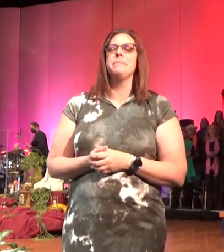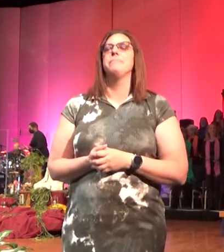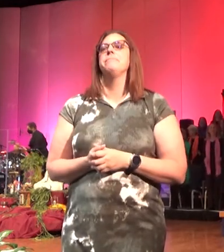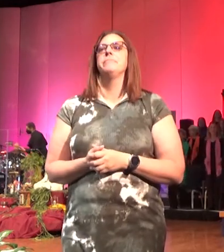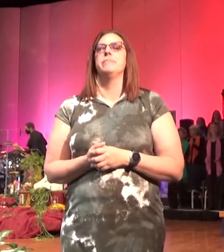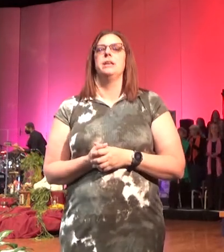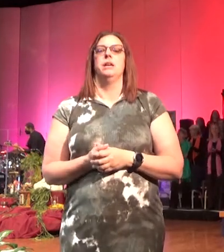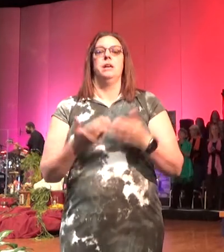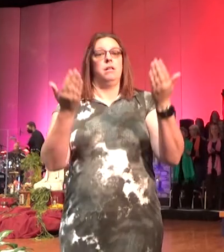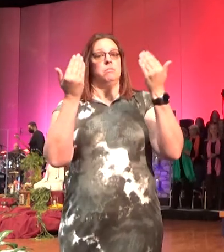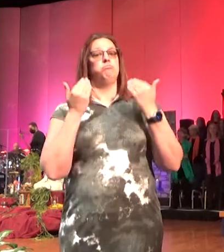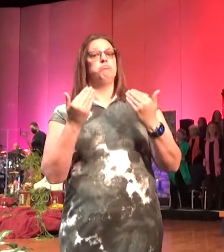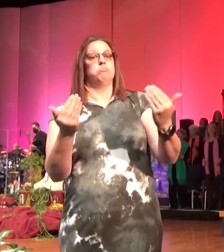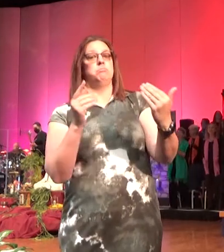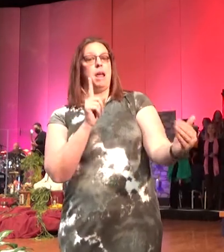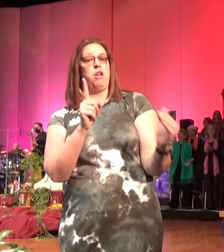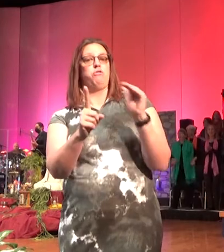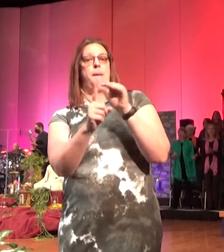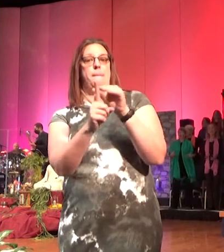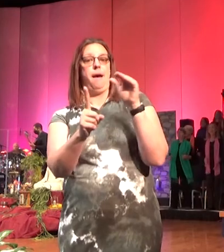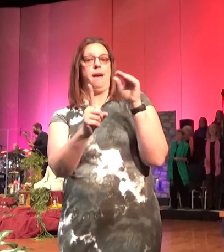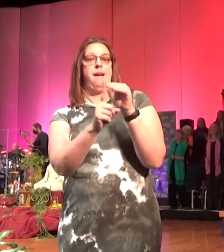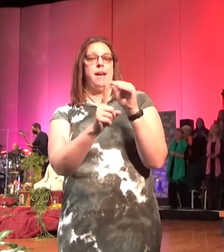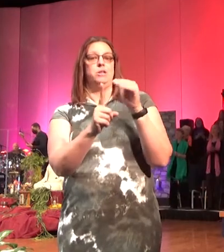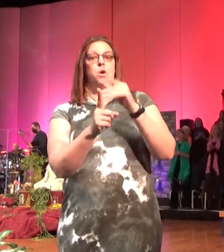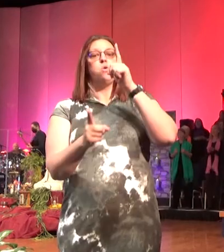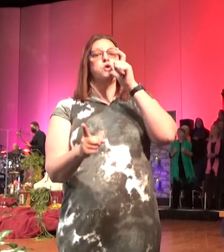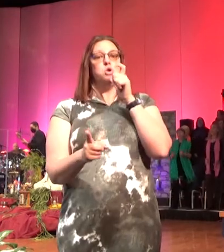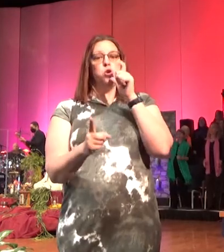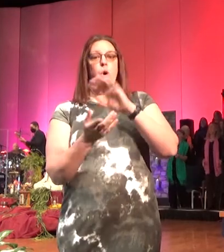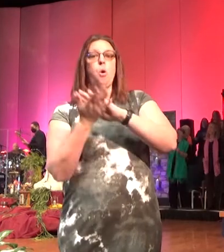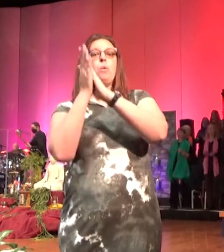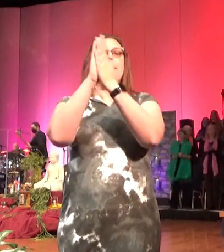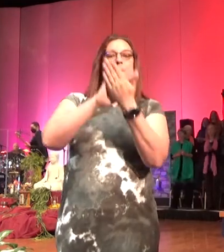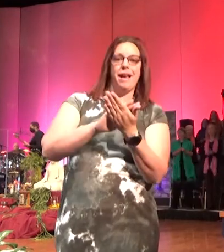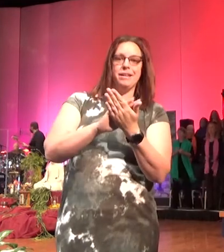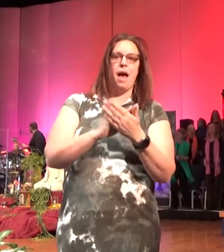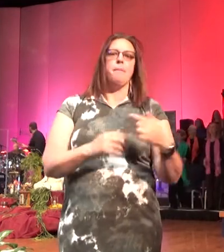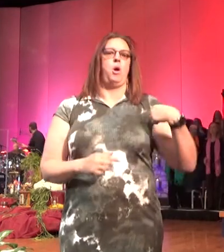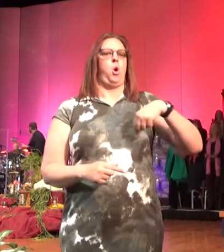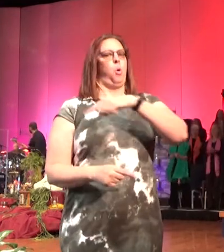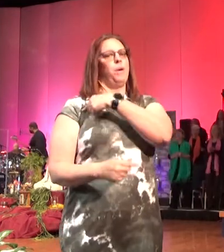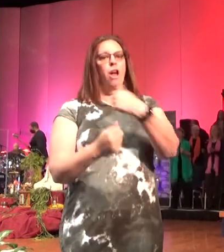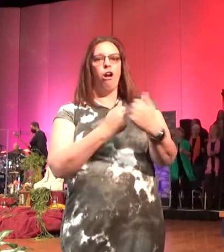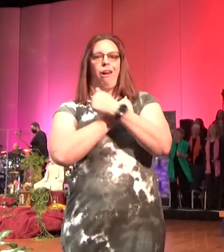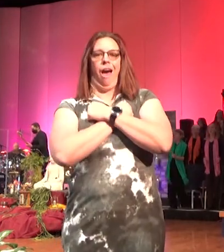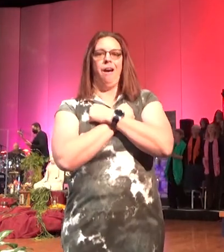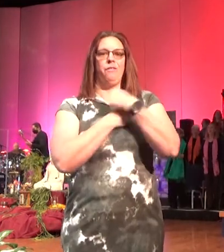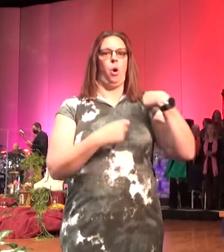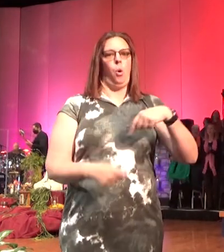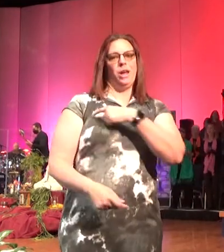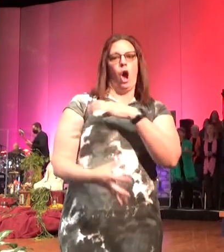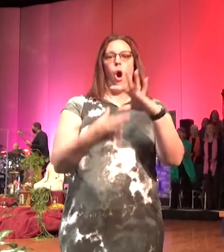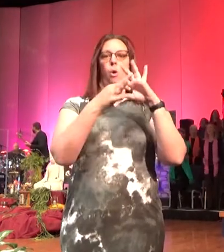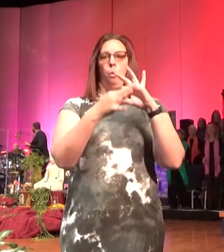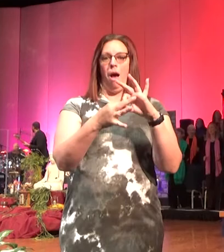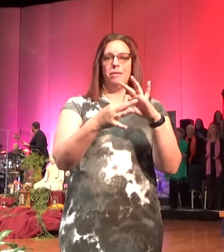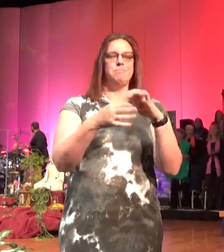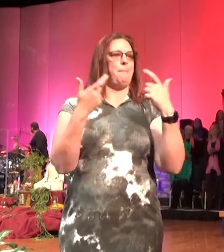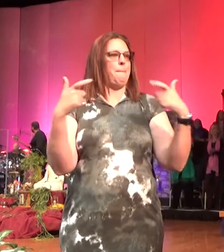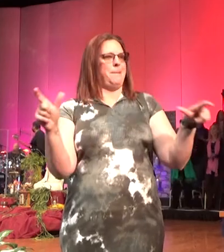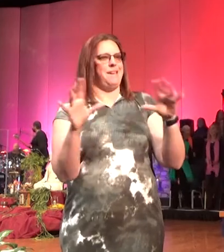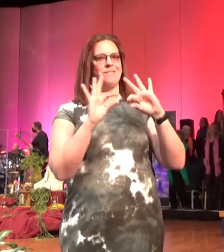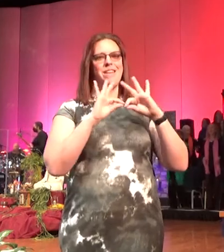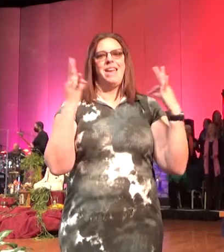us be reminded of who we've come to be. We are loved, we are one big